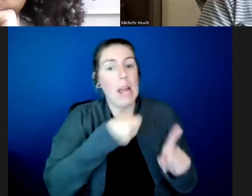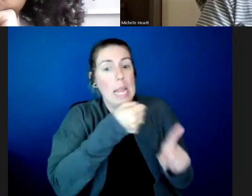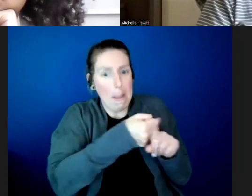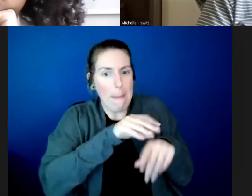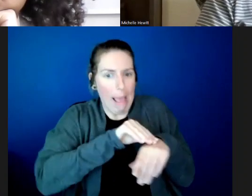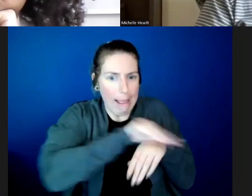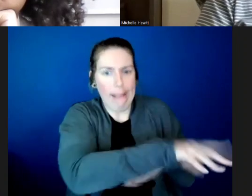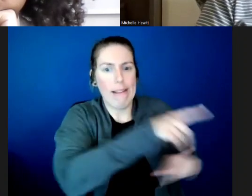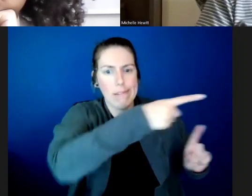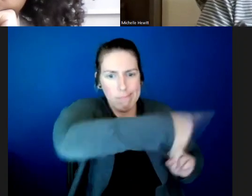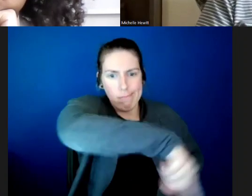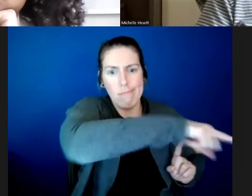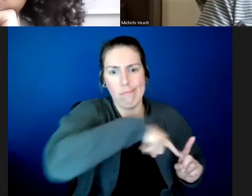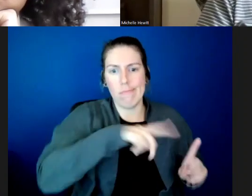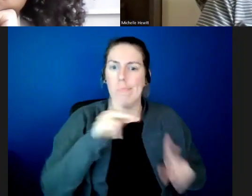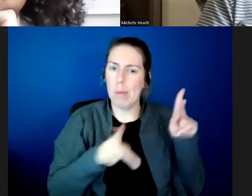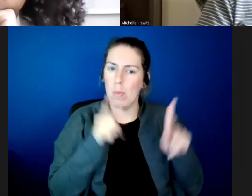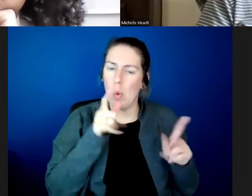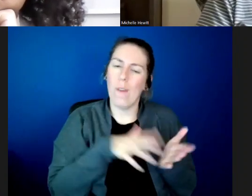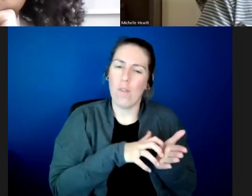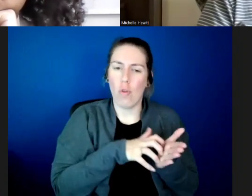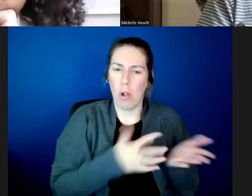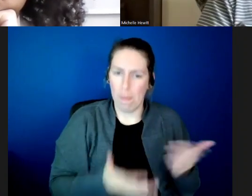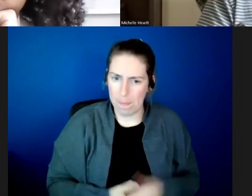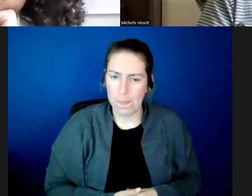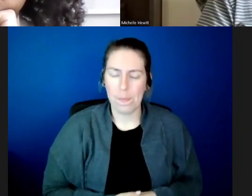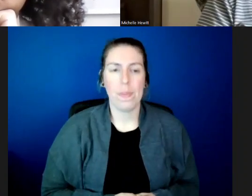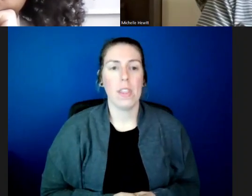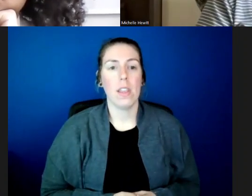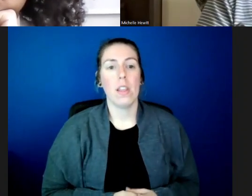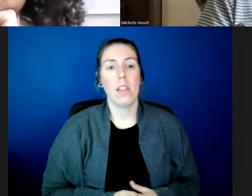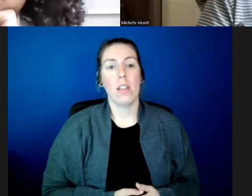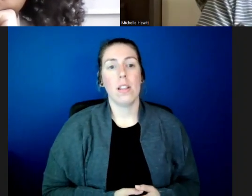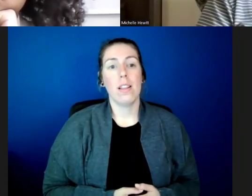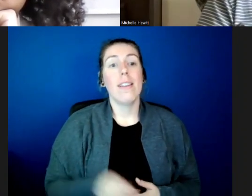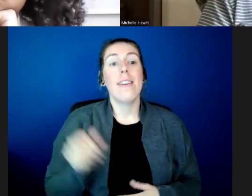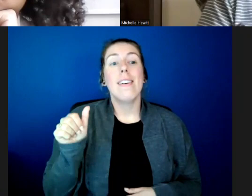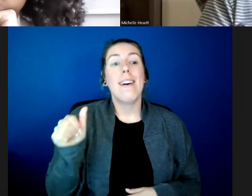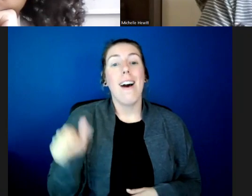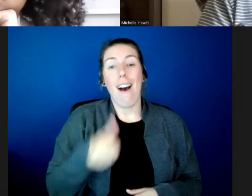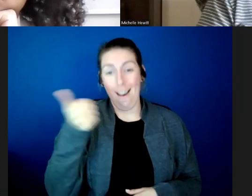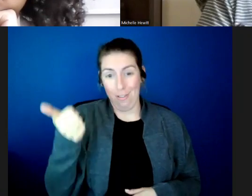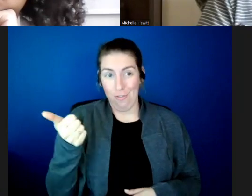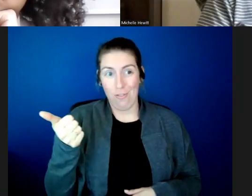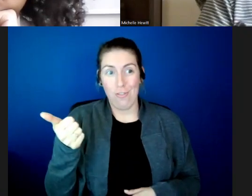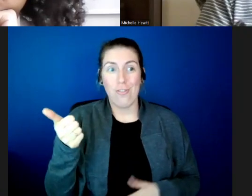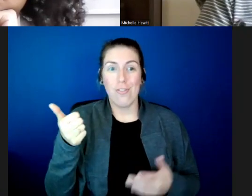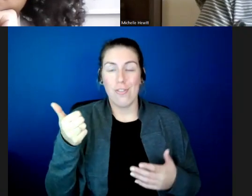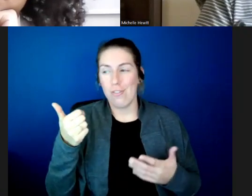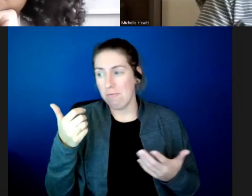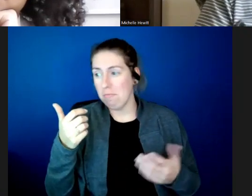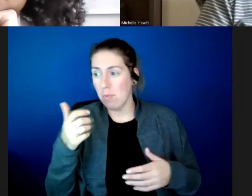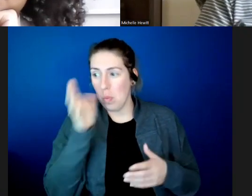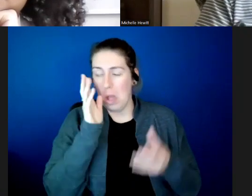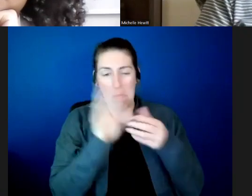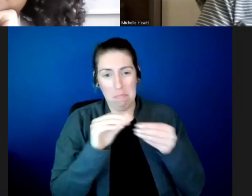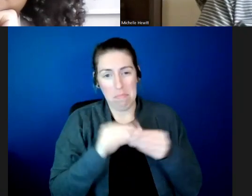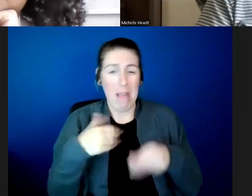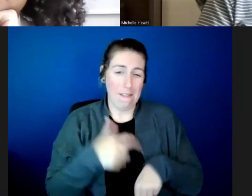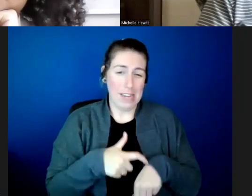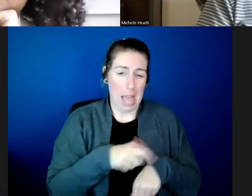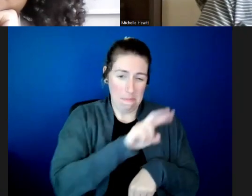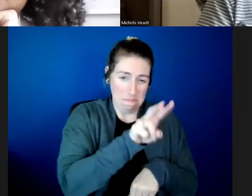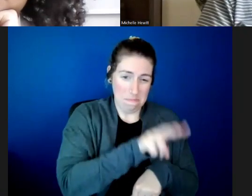vulnerable people. And I think one of the pieces that a few people have asked us to touch on, and we do have some time,